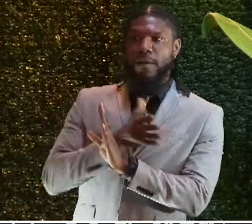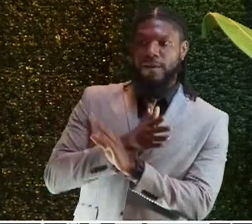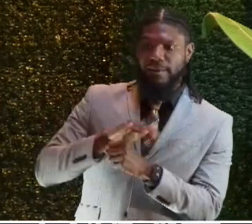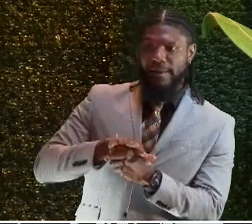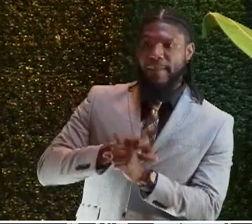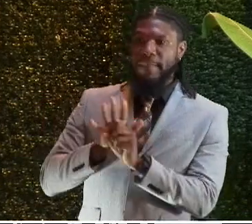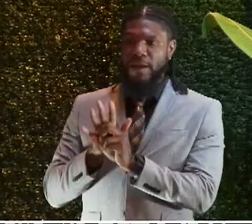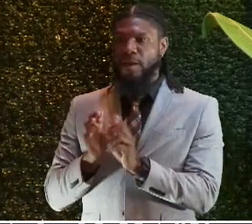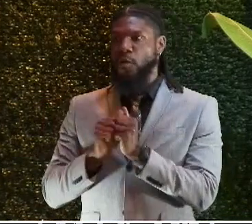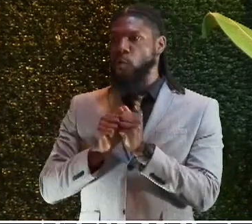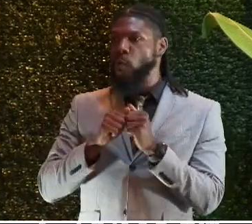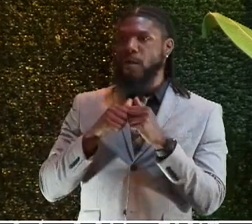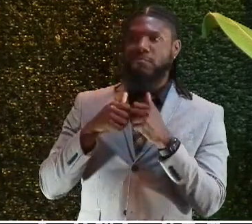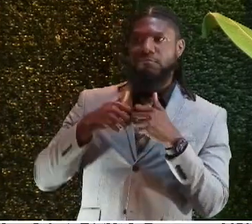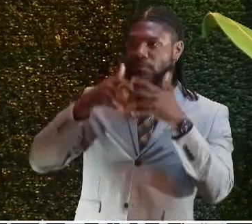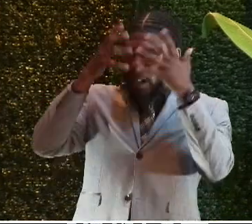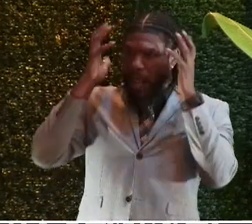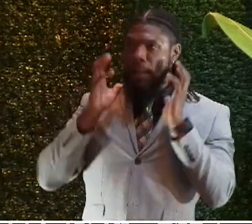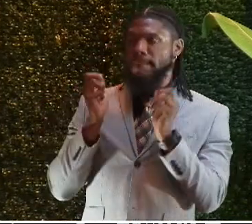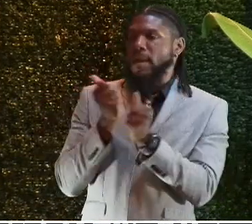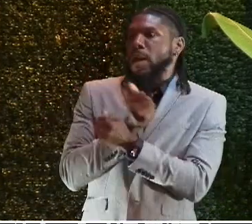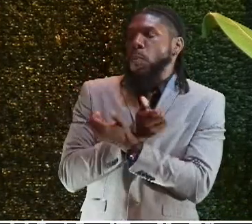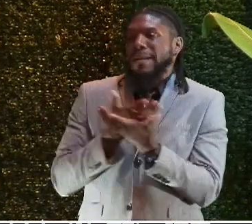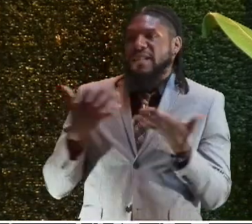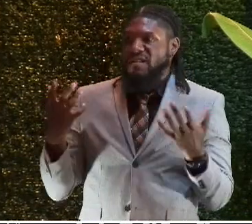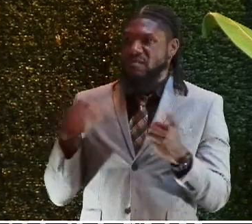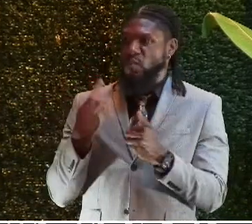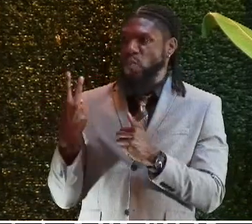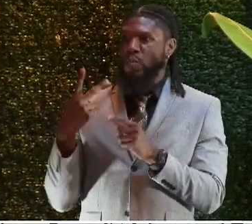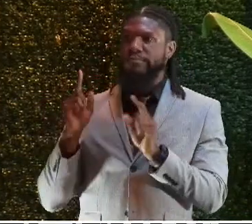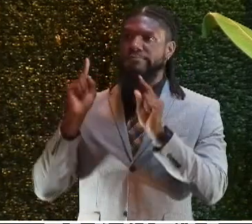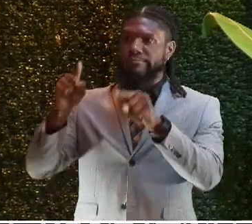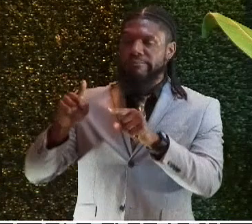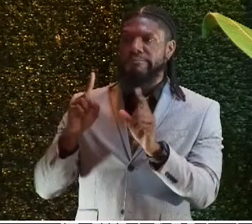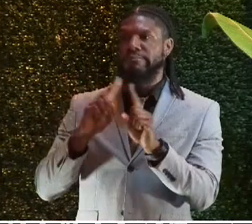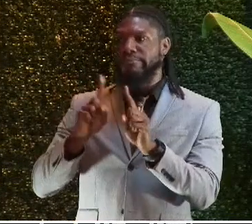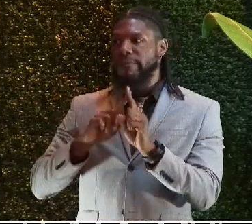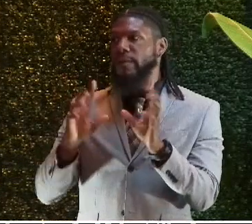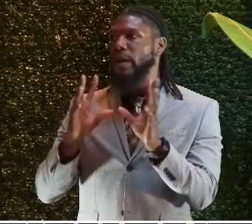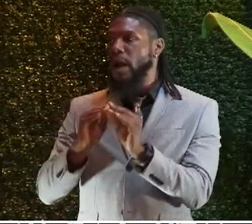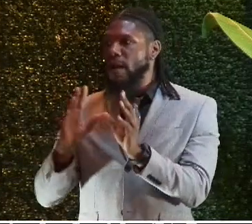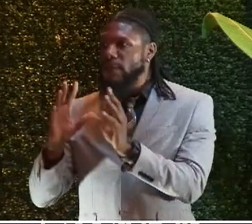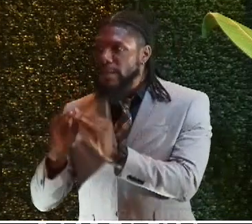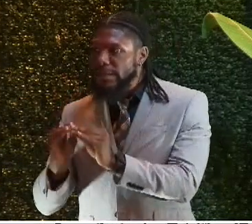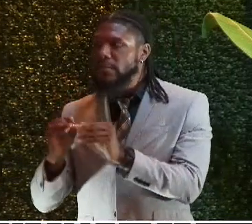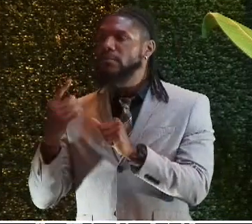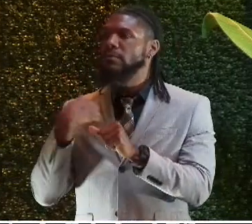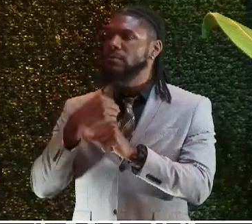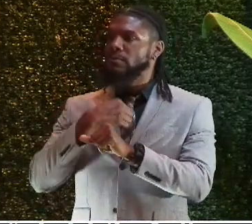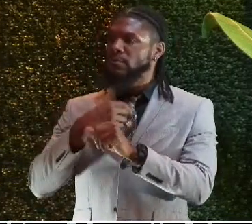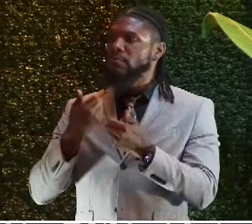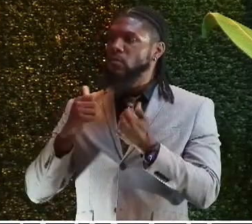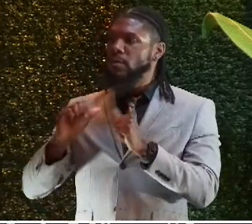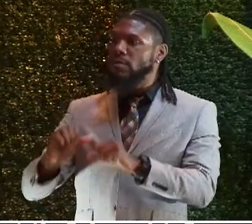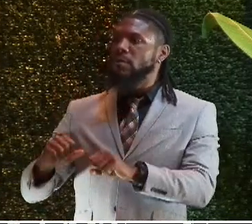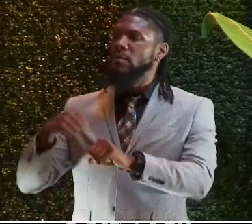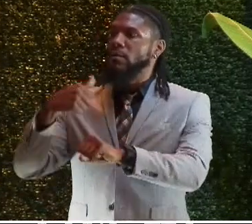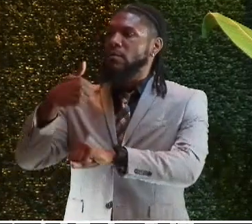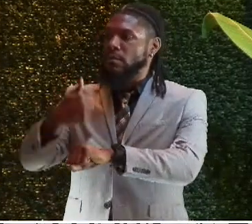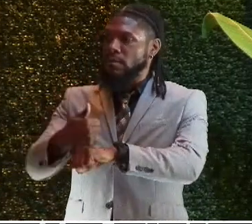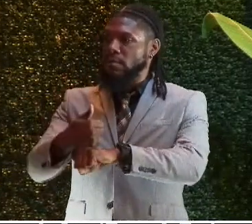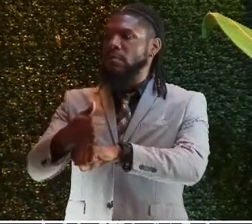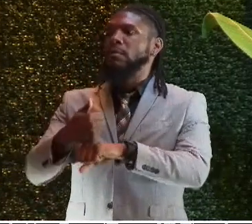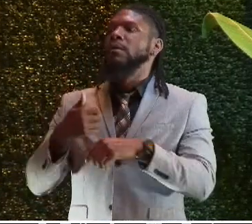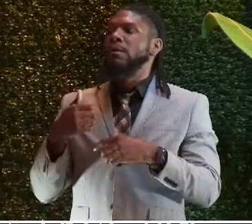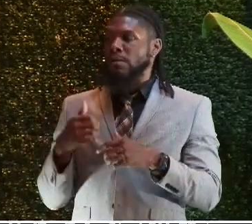and all the things, and we've been at conferences with HRC and creating change and things like that or whatever.